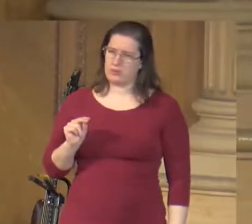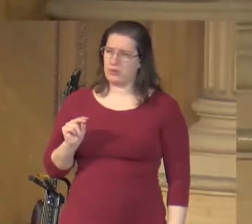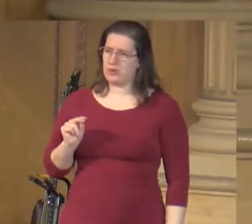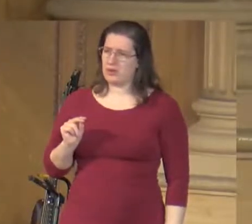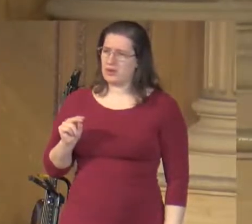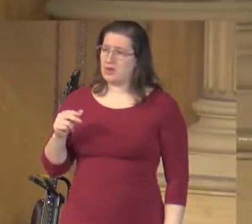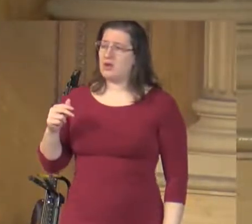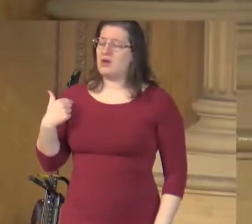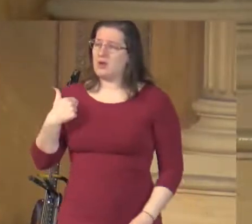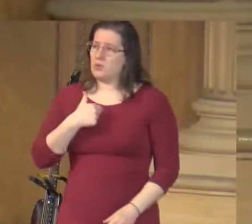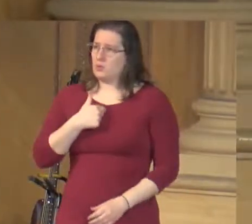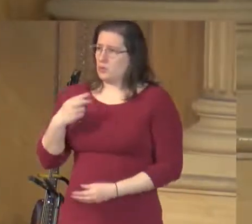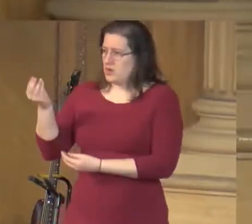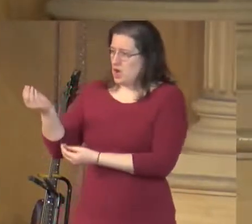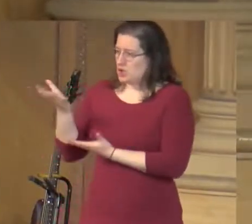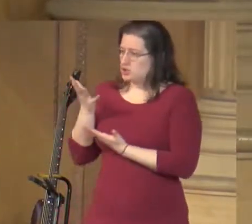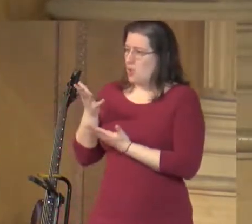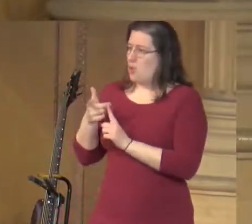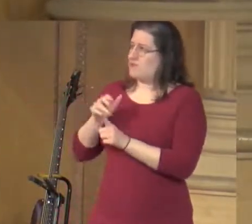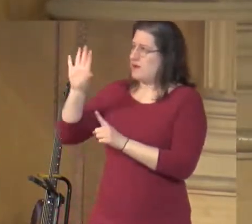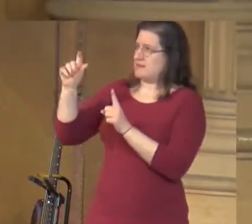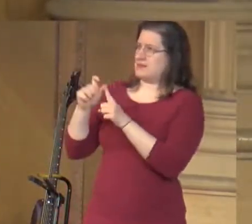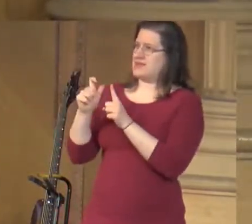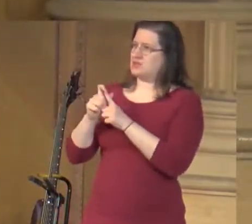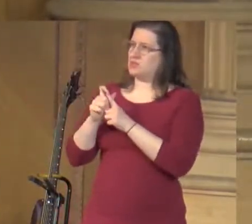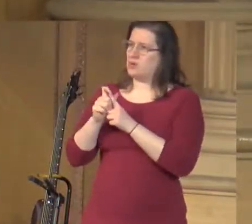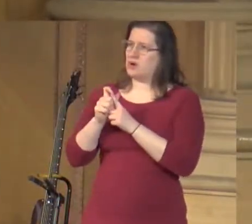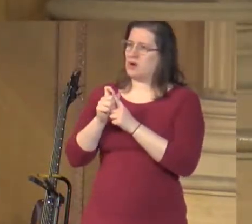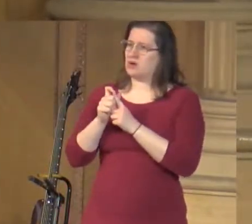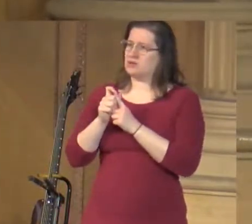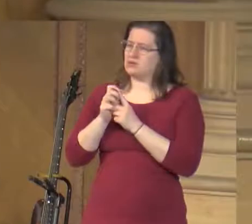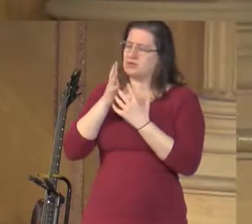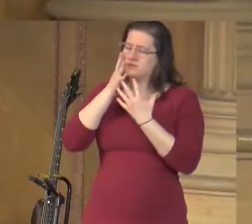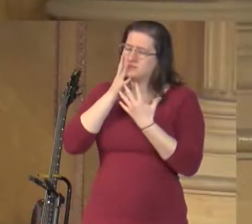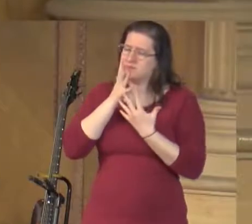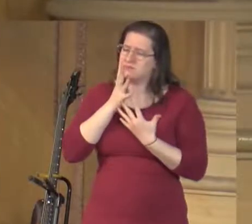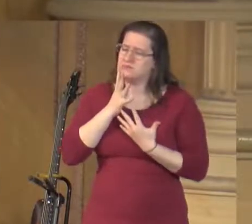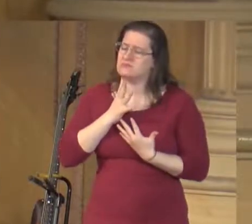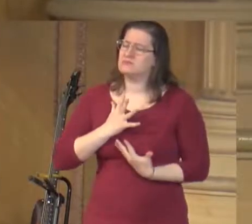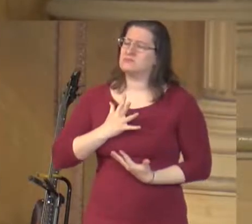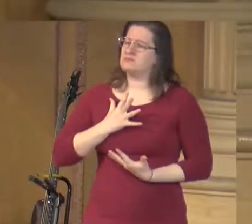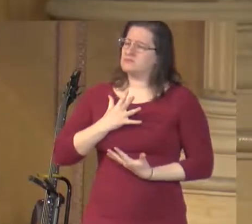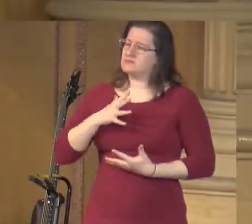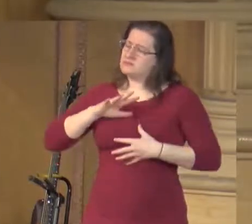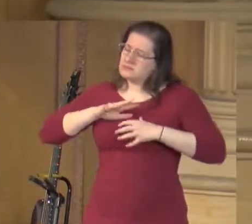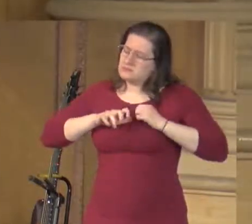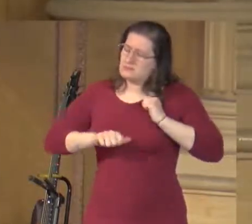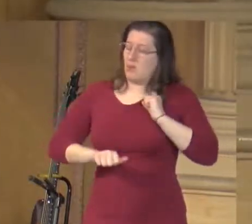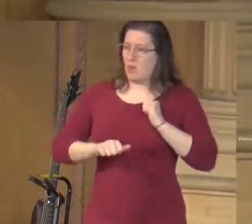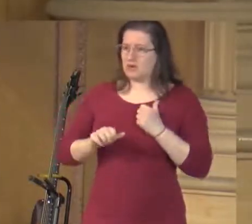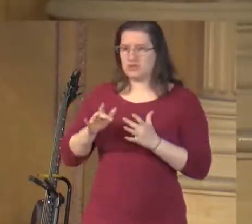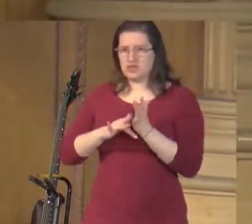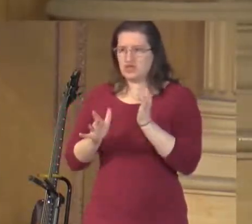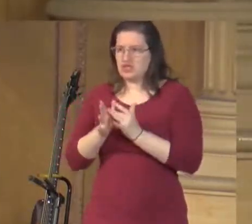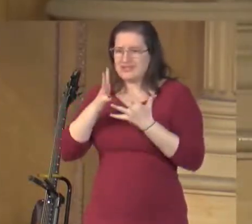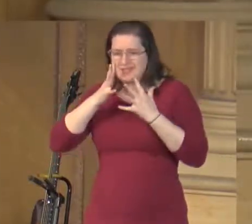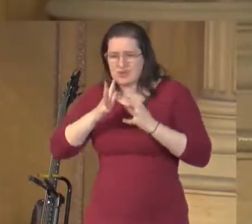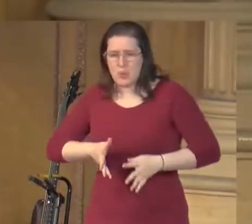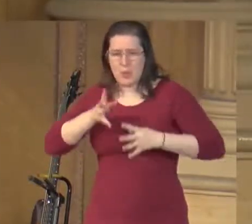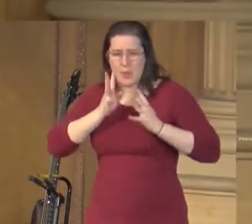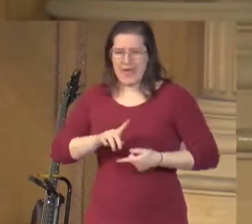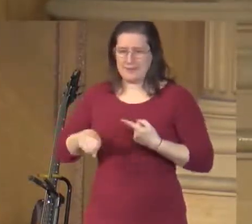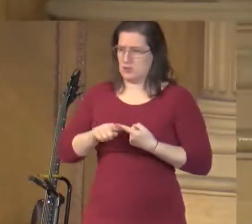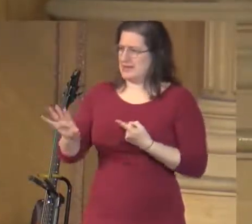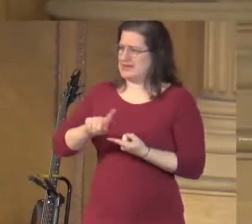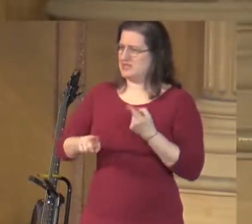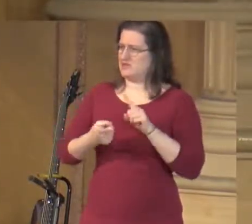We're told to mourn with those who mourn. We follow Jesus who mourns, Jesus who wept at the death of his friend. And if you read through the Bible, have the Psalms in the middle